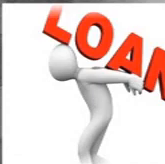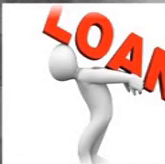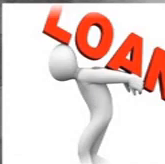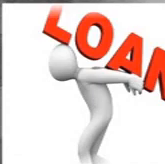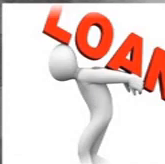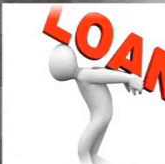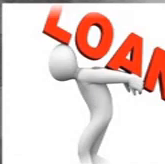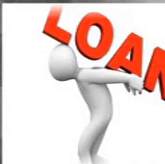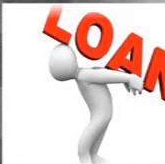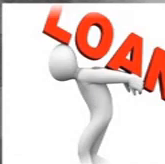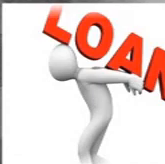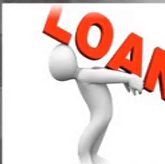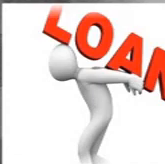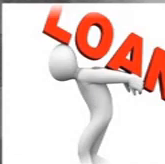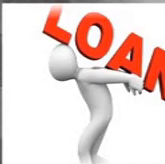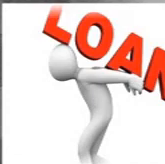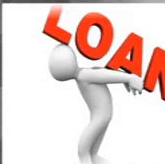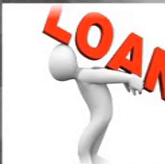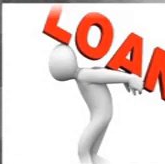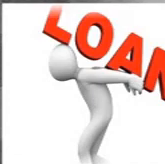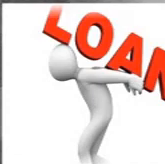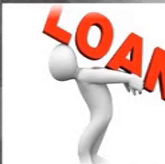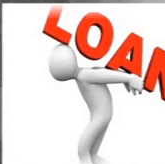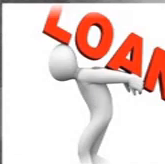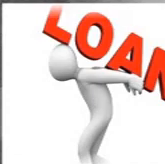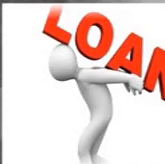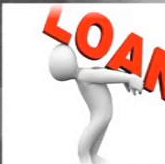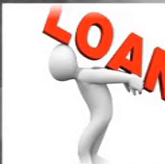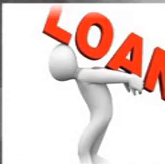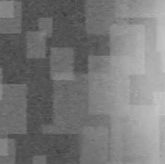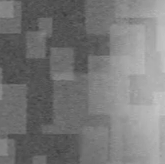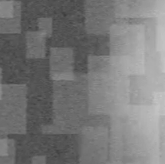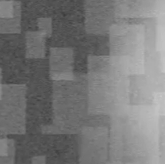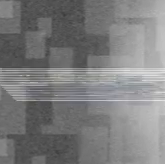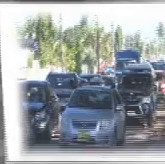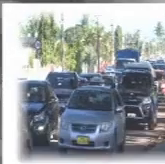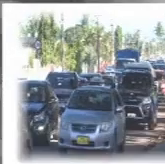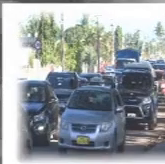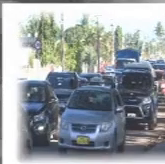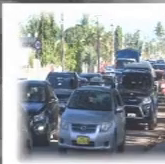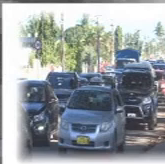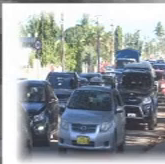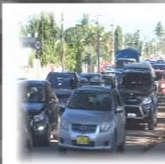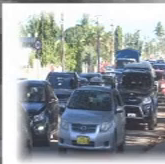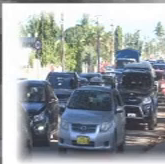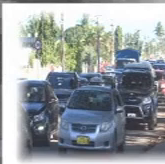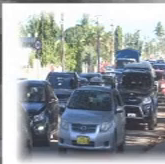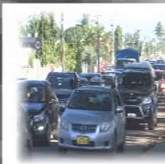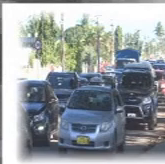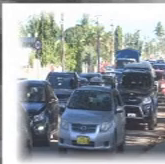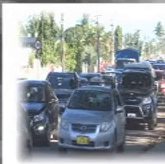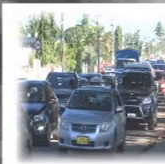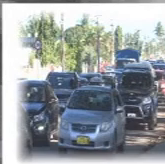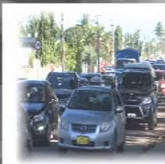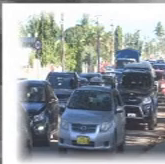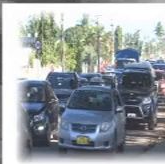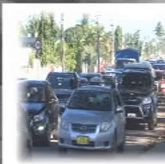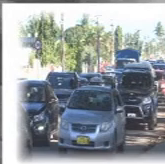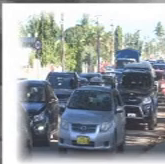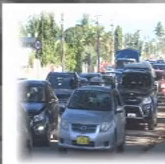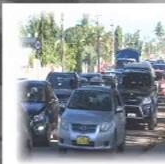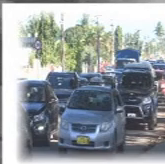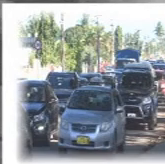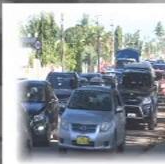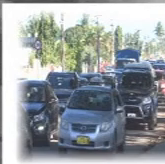rates? 71% said yes. And this week we're asking, should public transport have separate lanes during